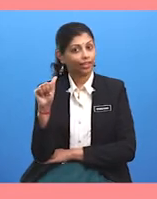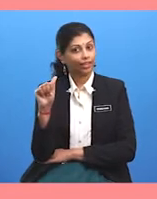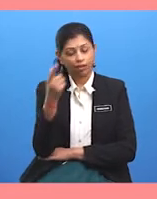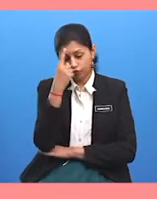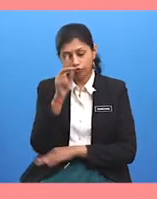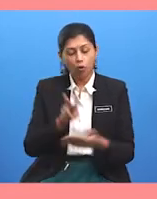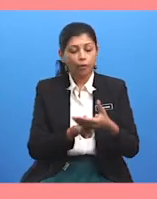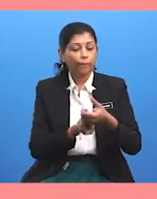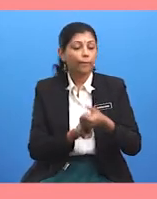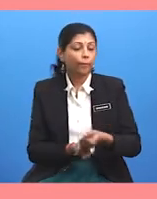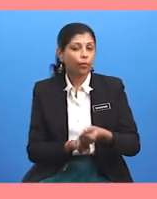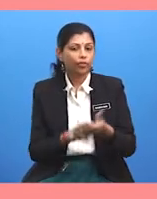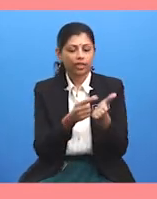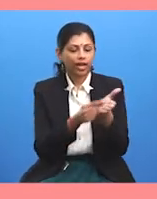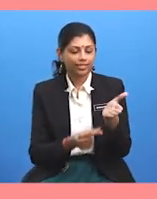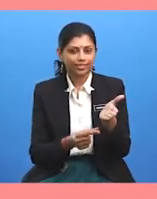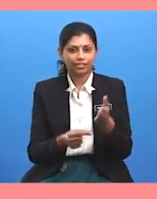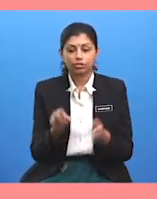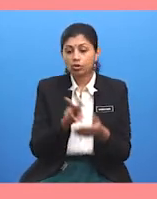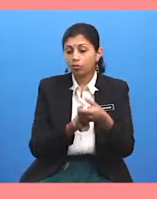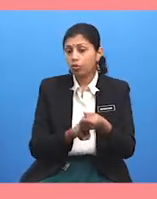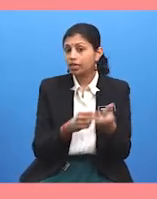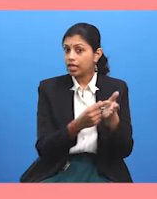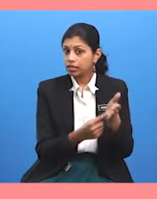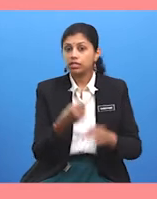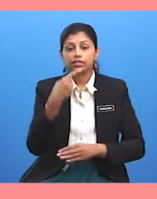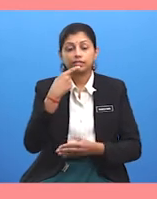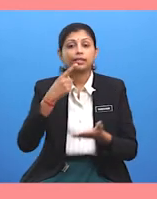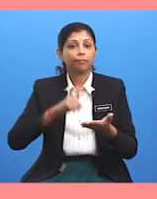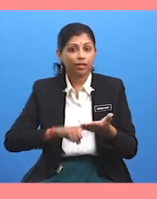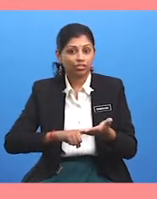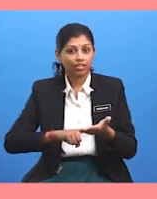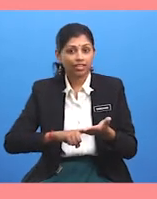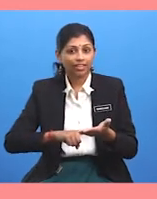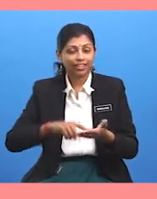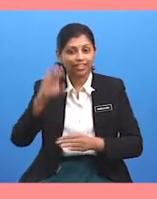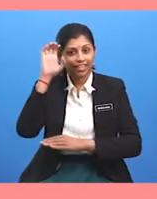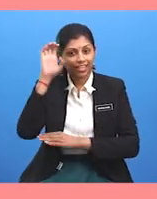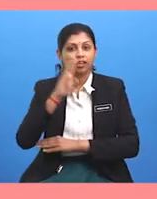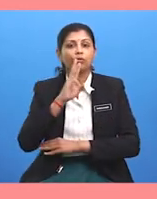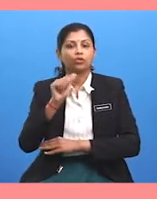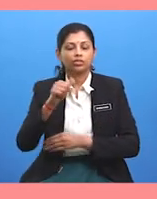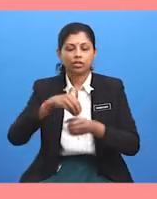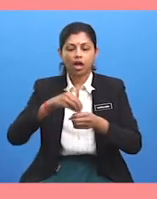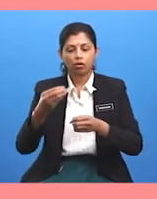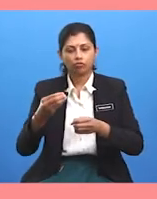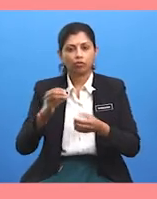the articles, as both articles mentioned that he was a college